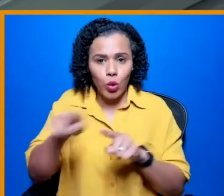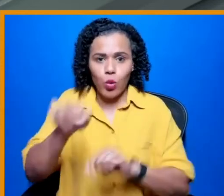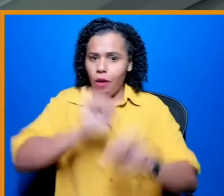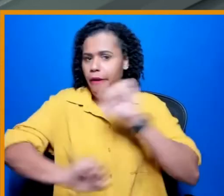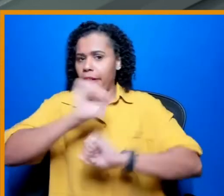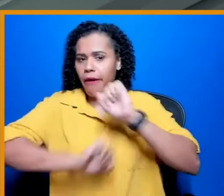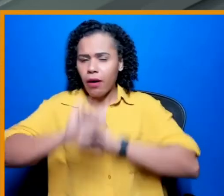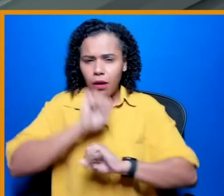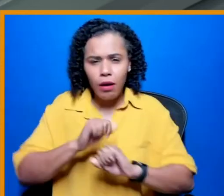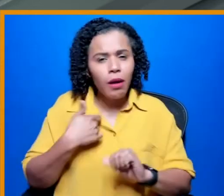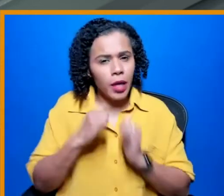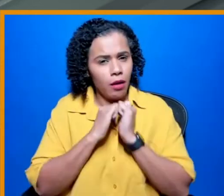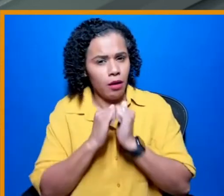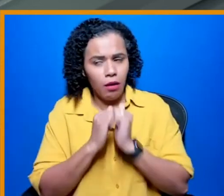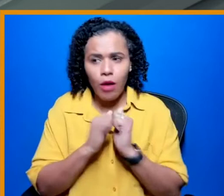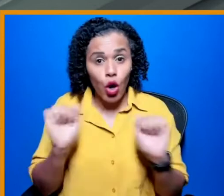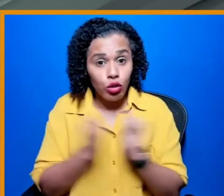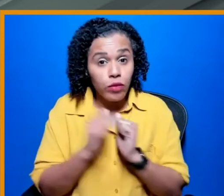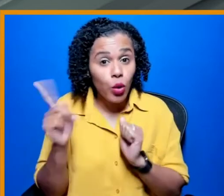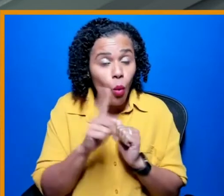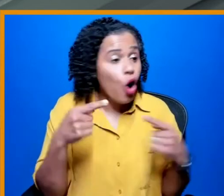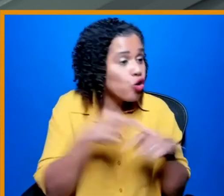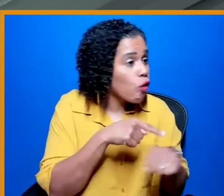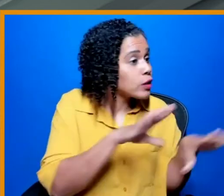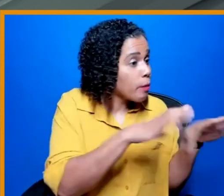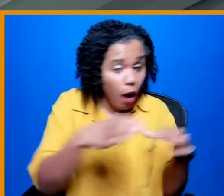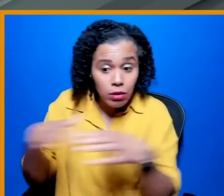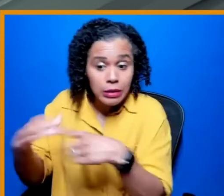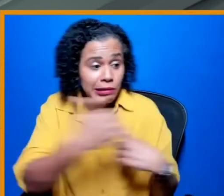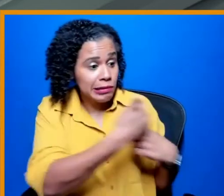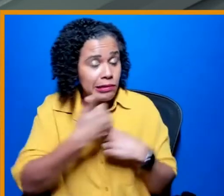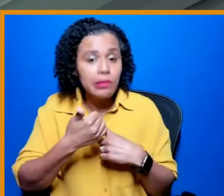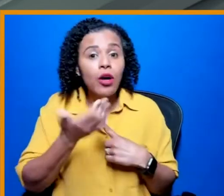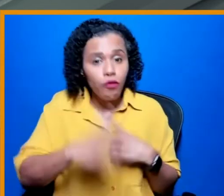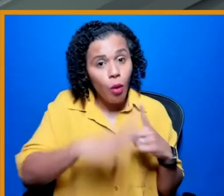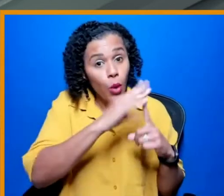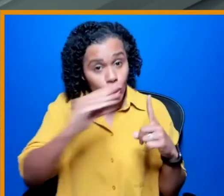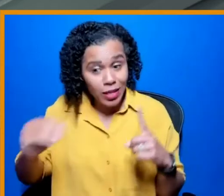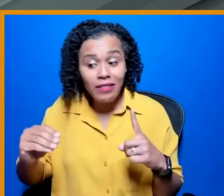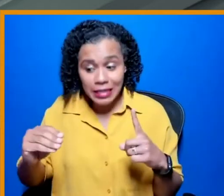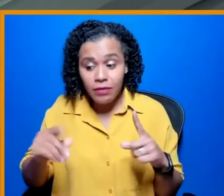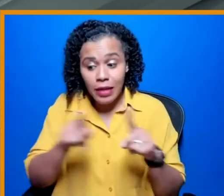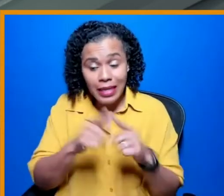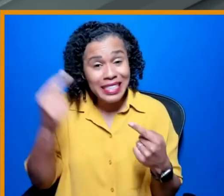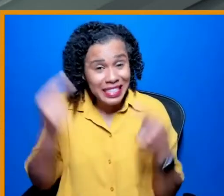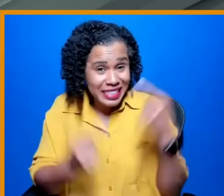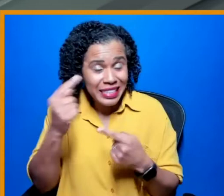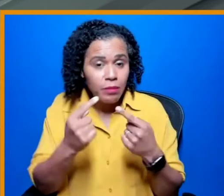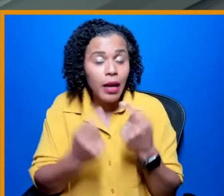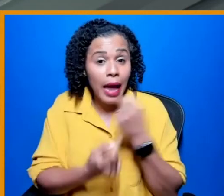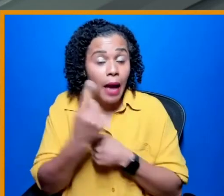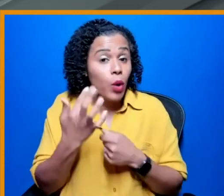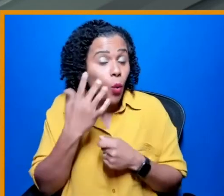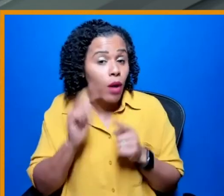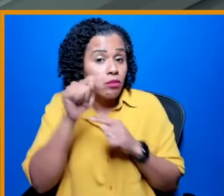was grateful to receive cross-party support, including from 2 Conservative MPs for my application, and my debate took place on the Monday following.